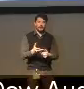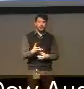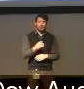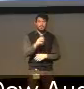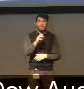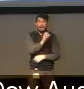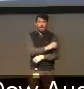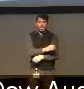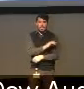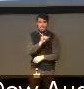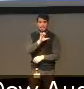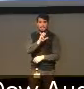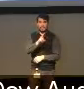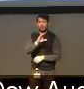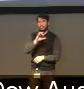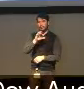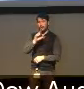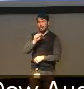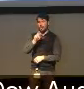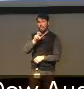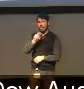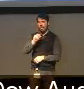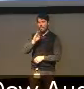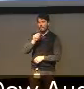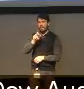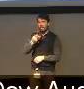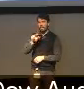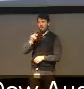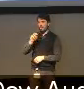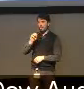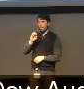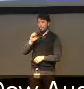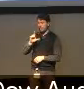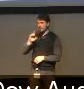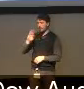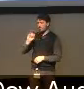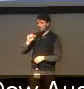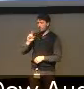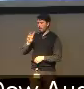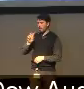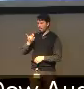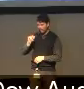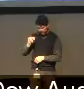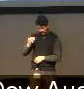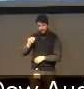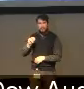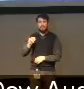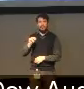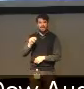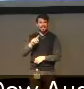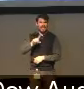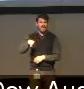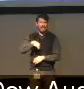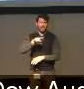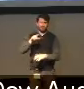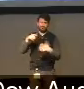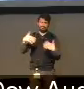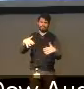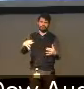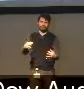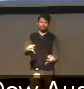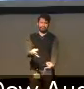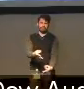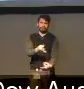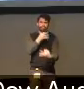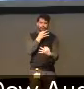ICU leaders, Laura Baker and Noel Baldwin from our other units. They were established experts and helped us make sure that